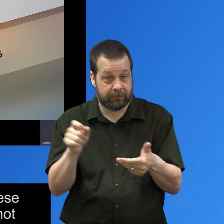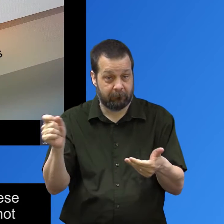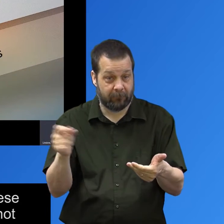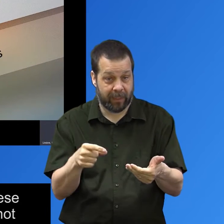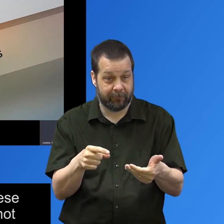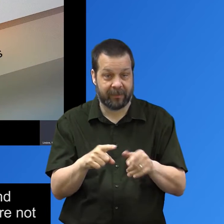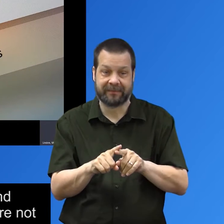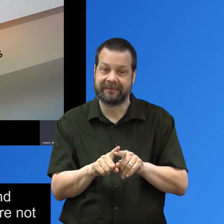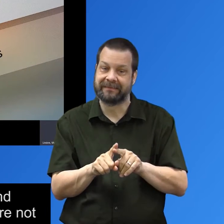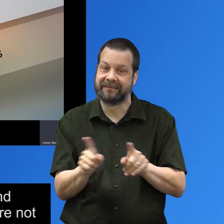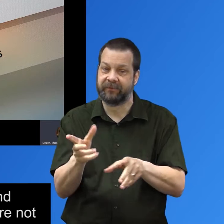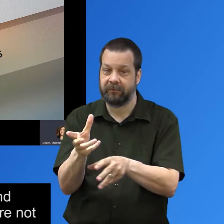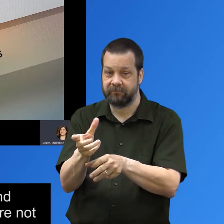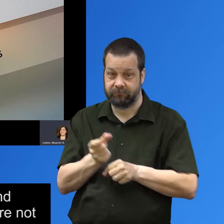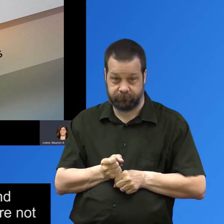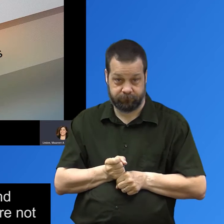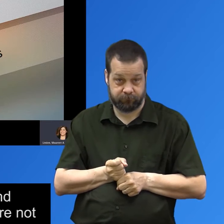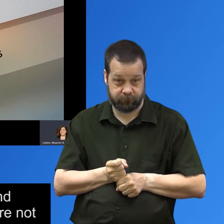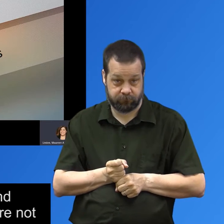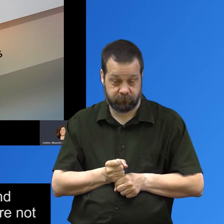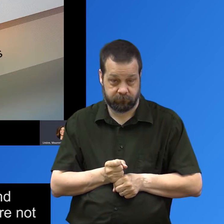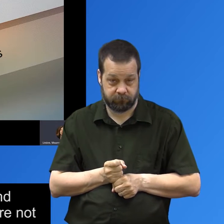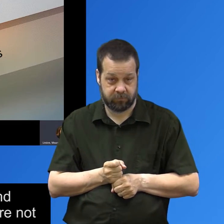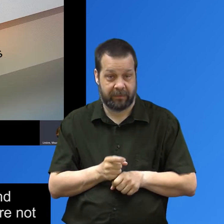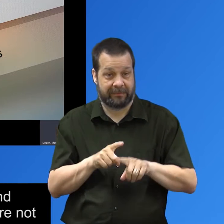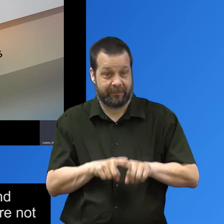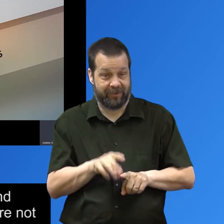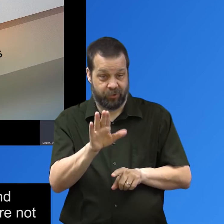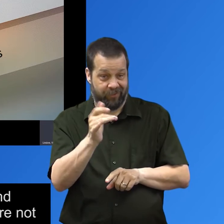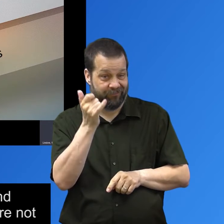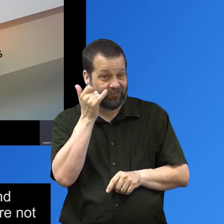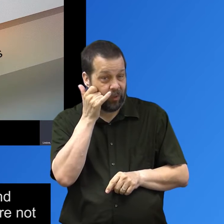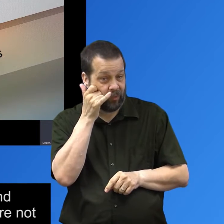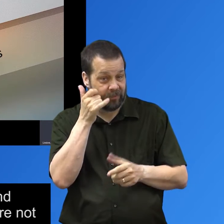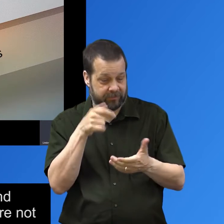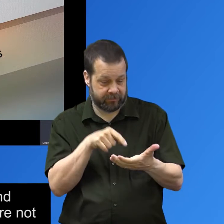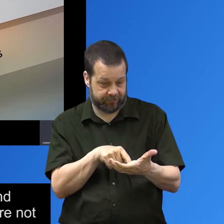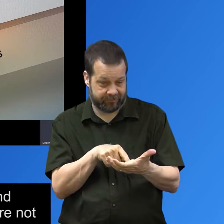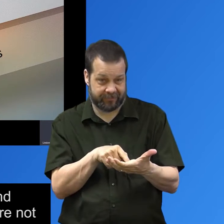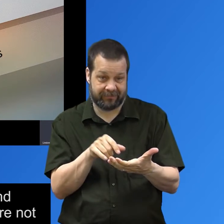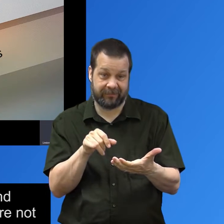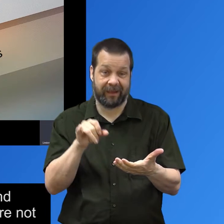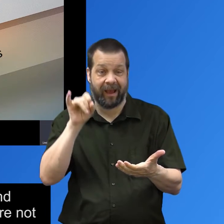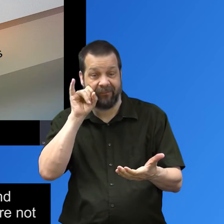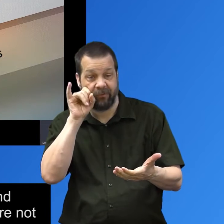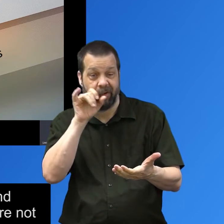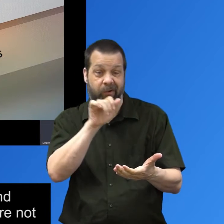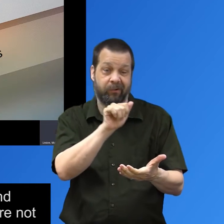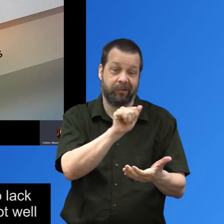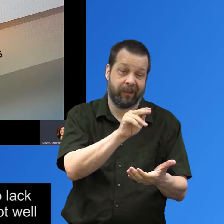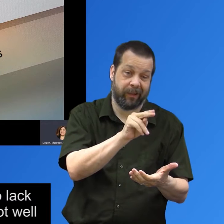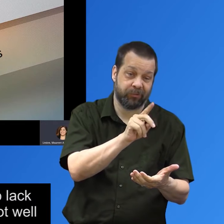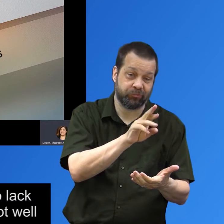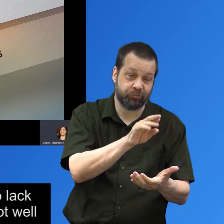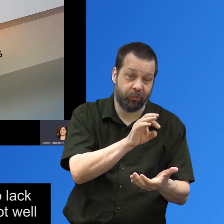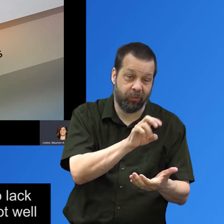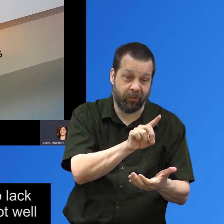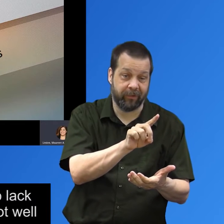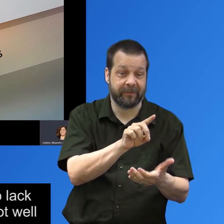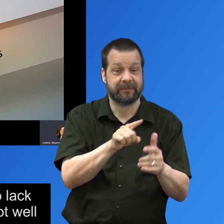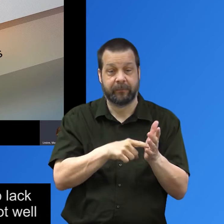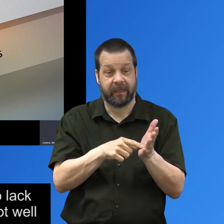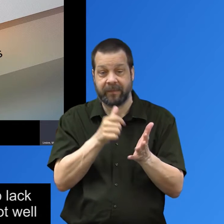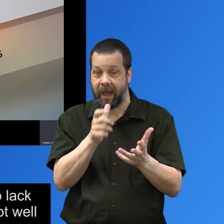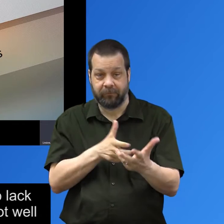messages, they are not received by your smartphone in the same way, and depending on your phone's operating system, they are not accessible to screen